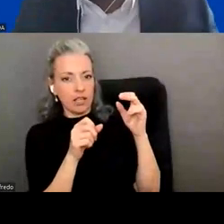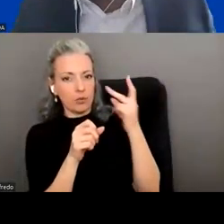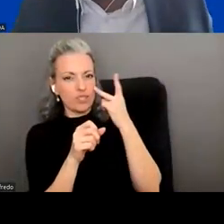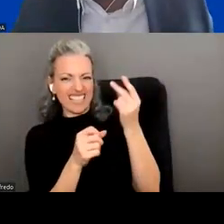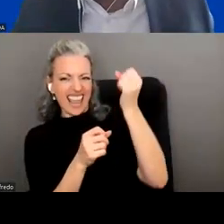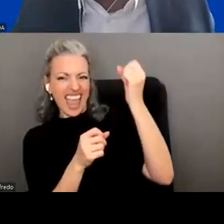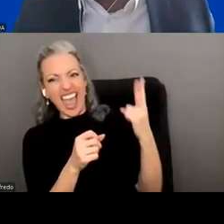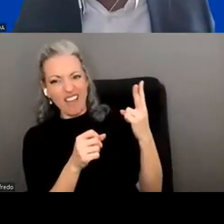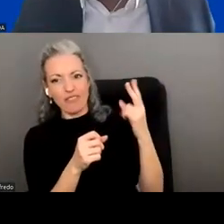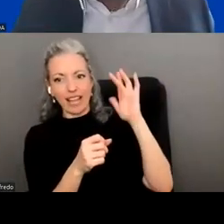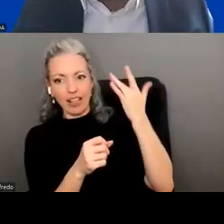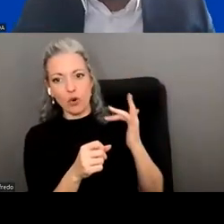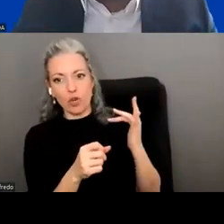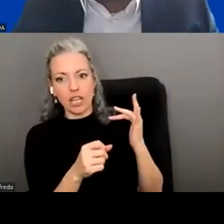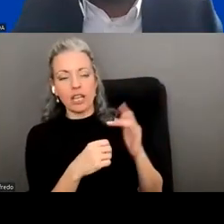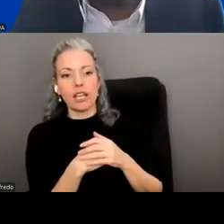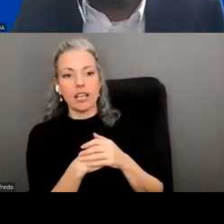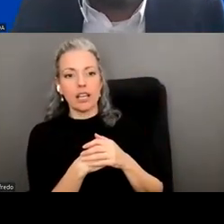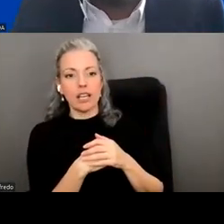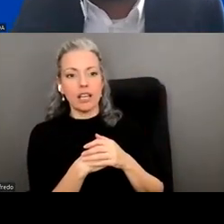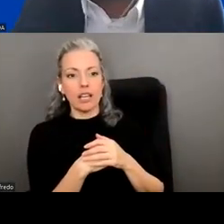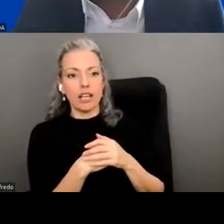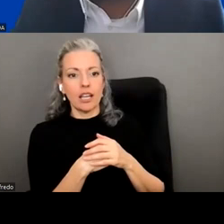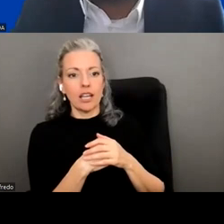California to about Okay, no, but Obispo.